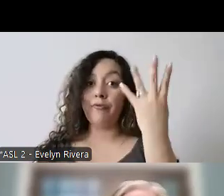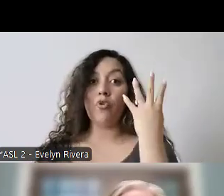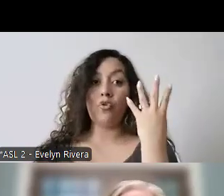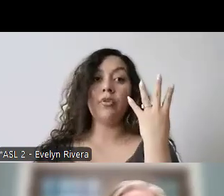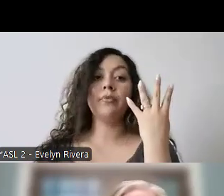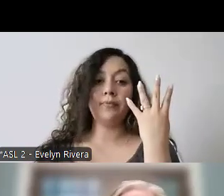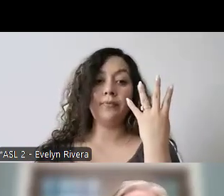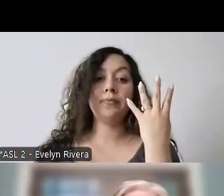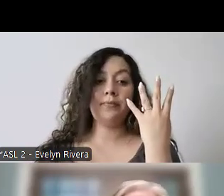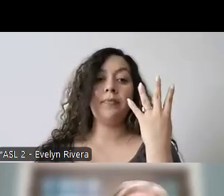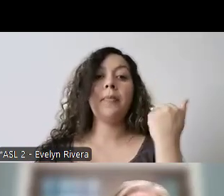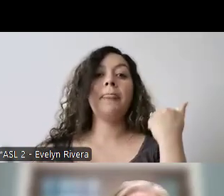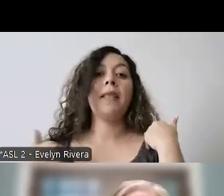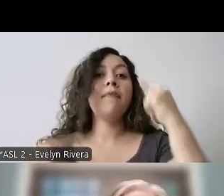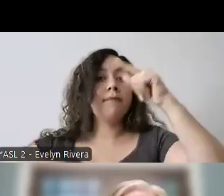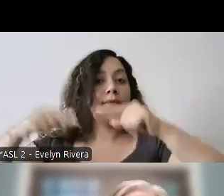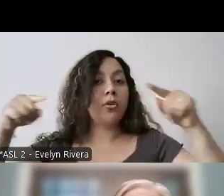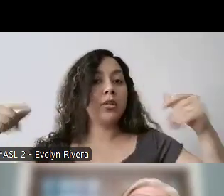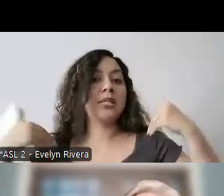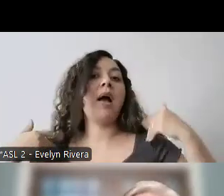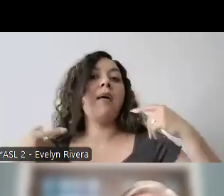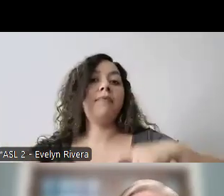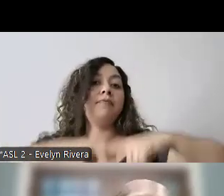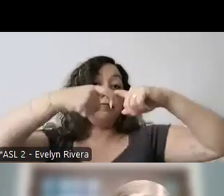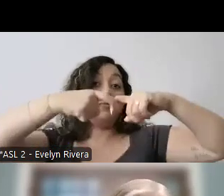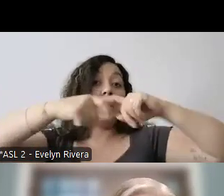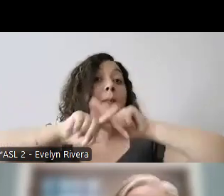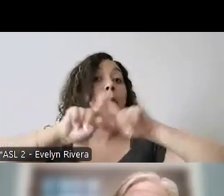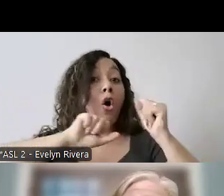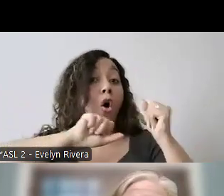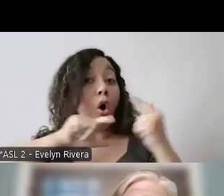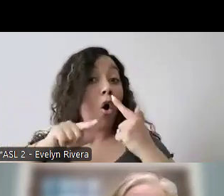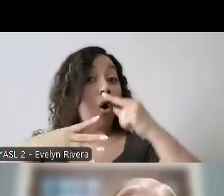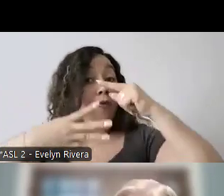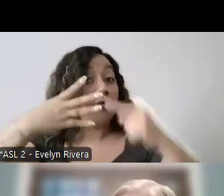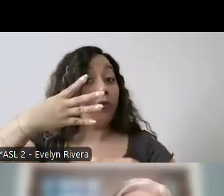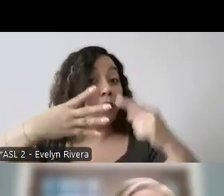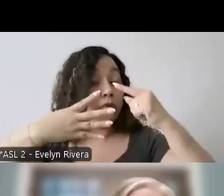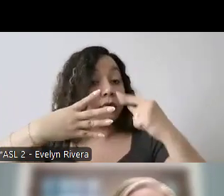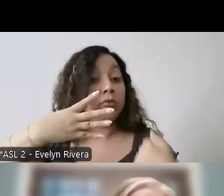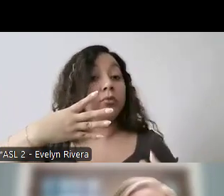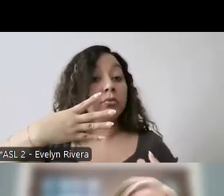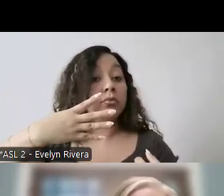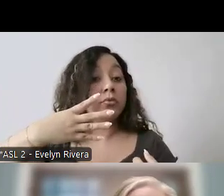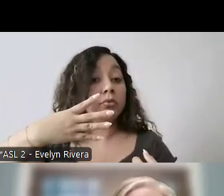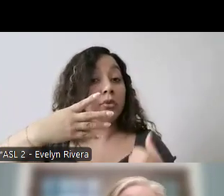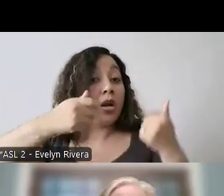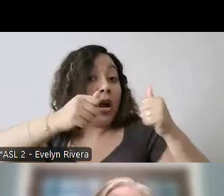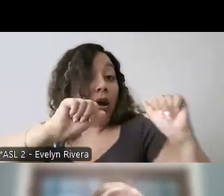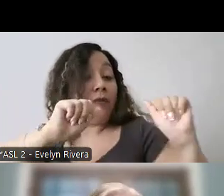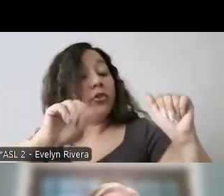houses, appropriation suspense files, but all of these are efforts by the state of California to